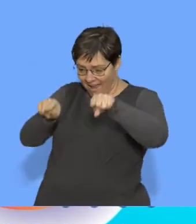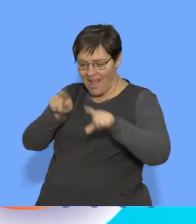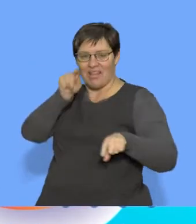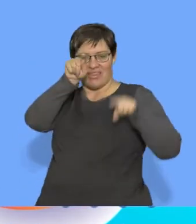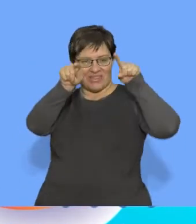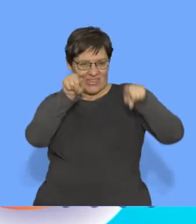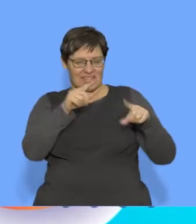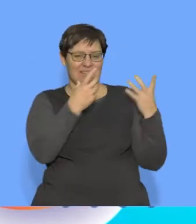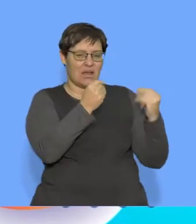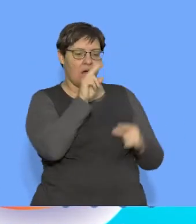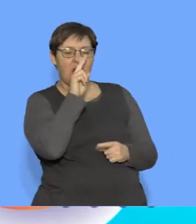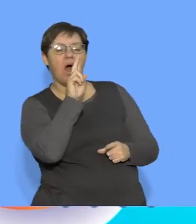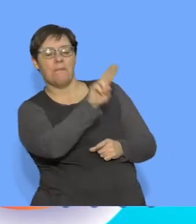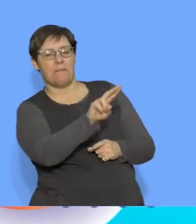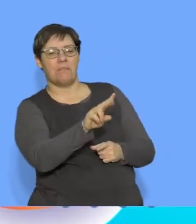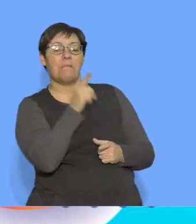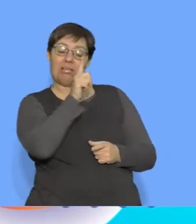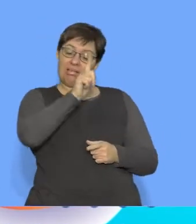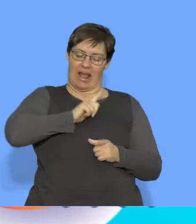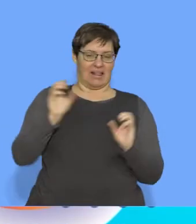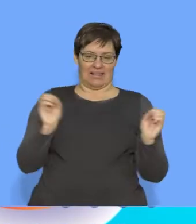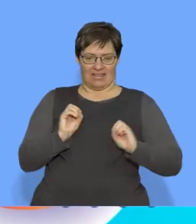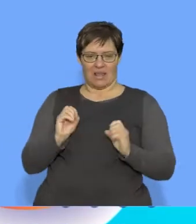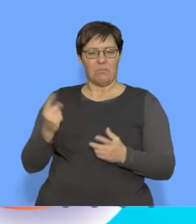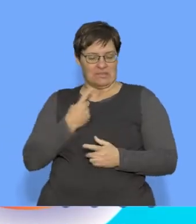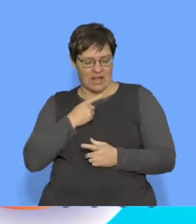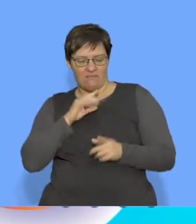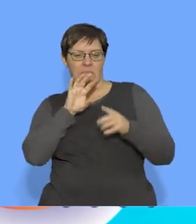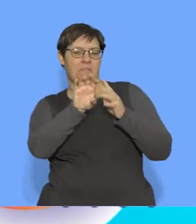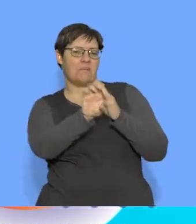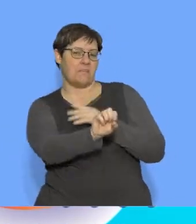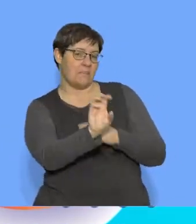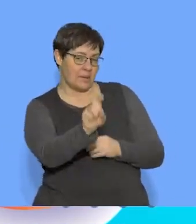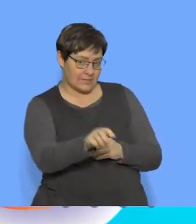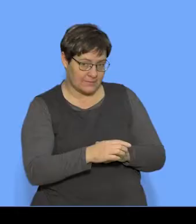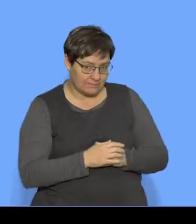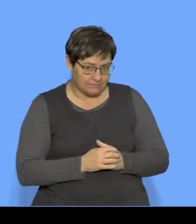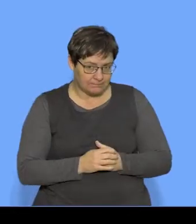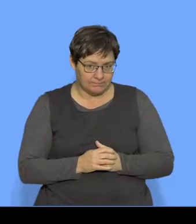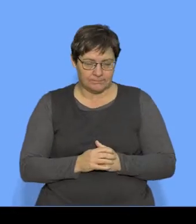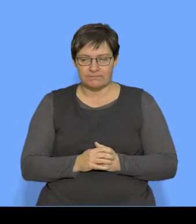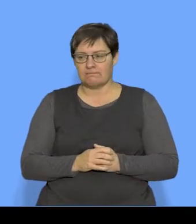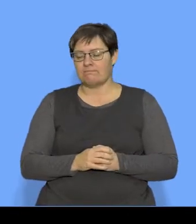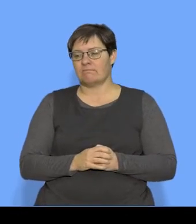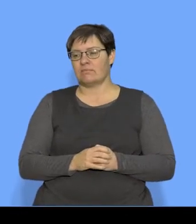see without you being told. So let's look at the question.